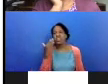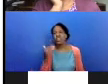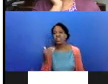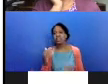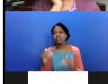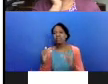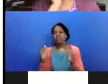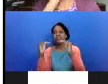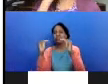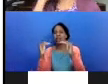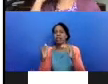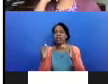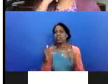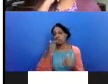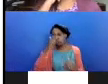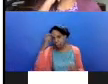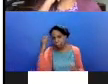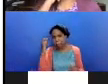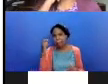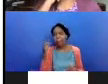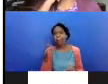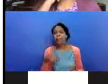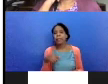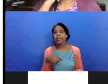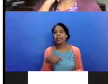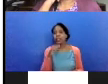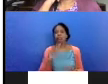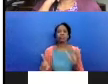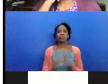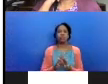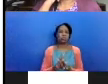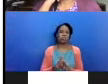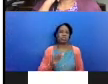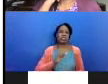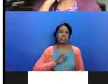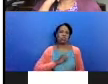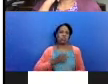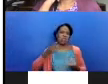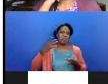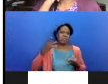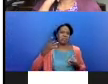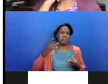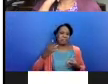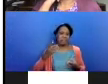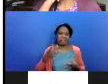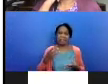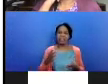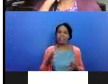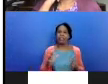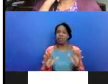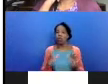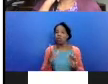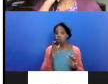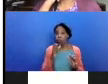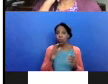they've been traumatized, that they're not coming in the conversation self-loathing, that they're coming in. I mean, for the person who's done the harm, part of